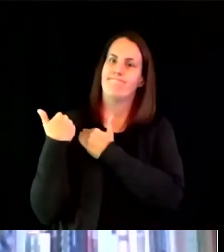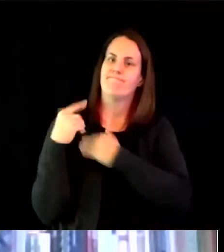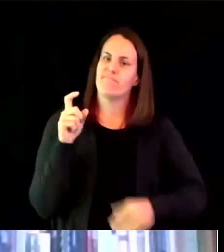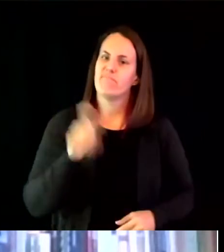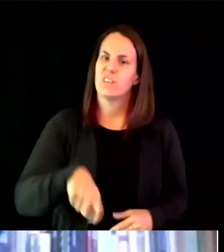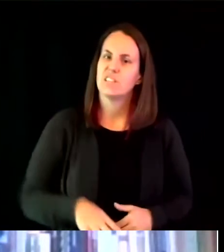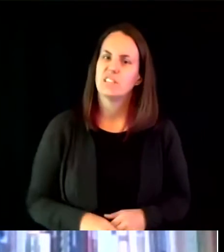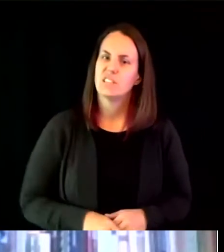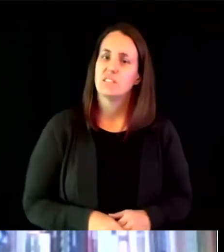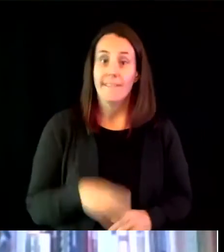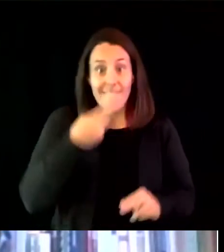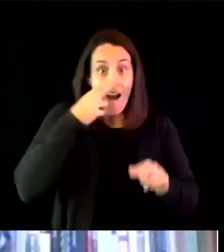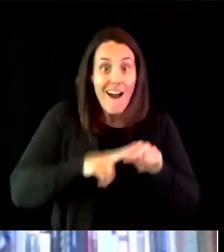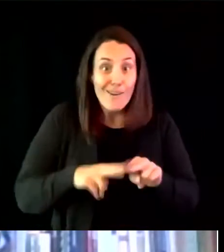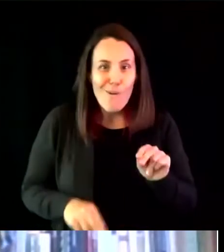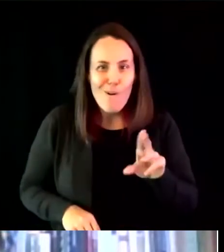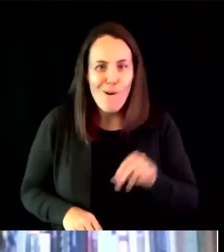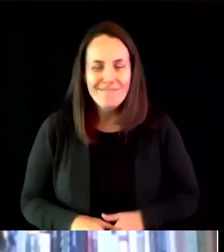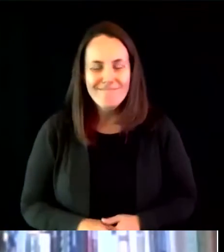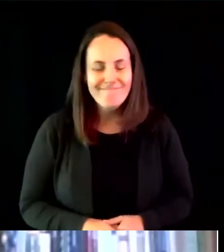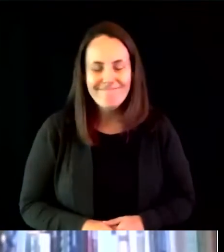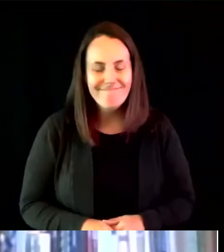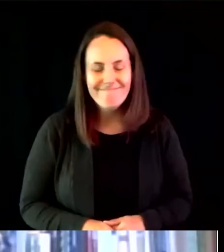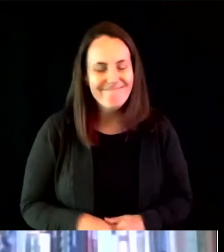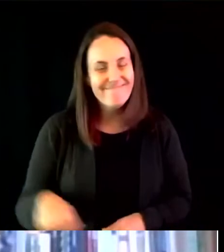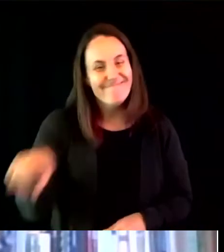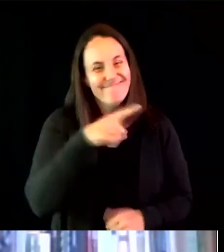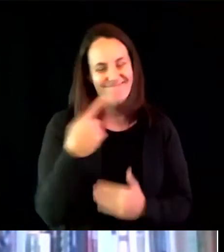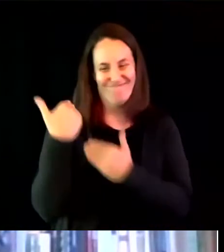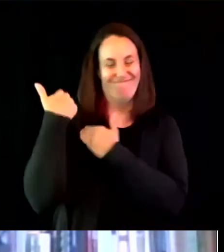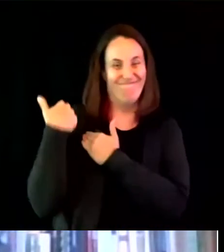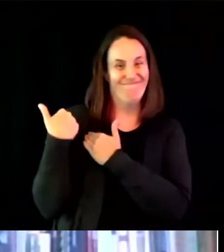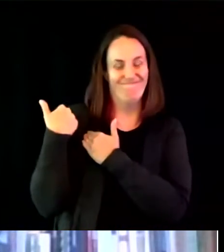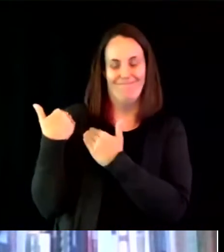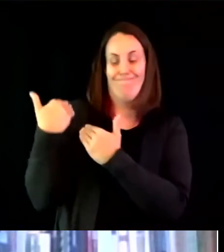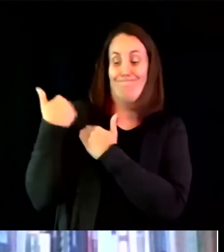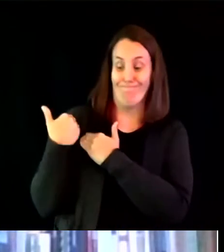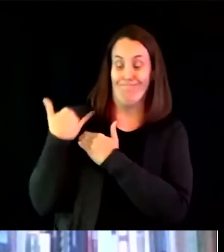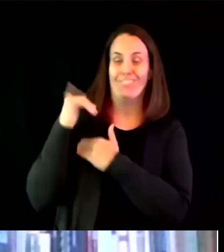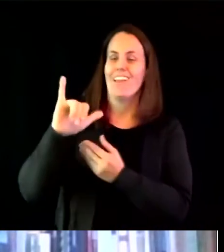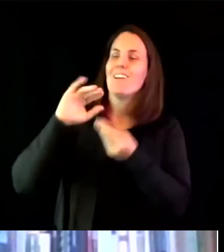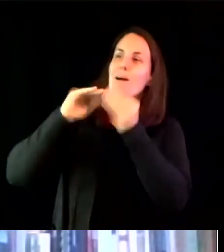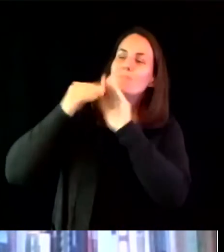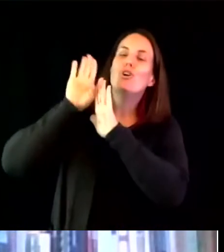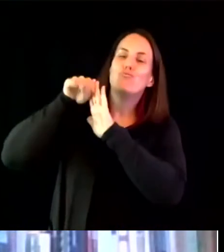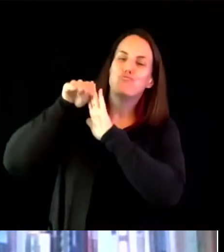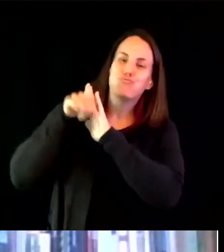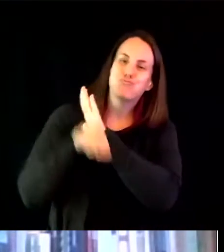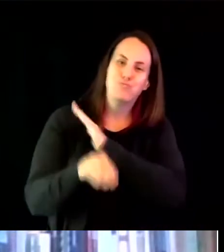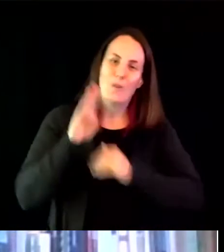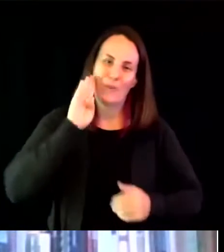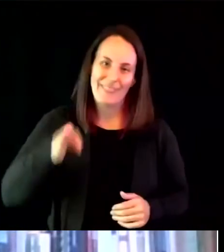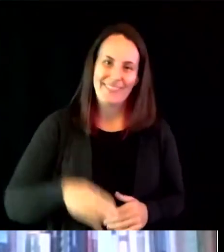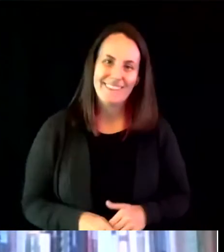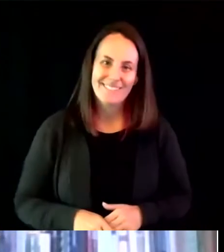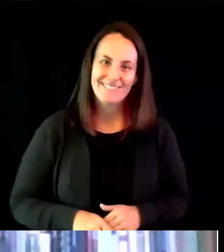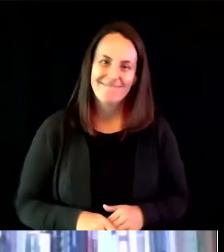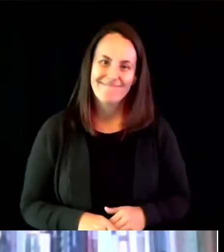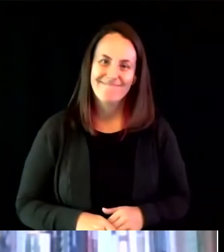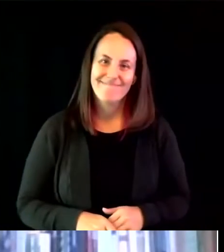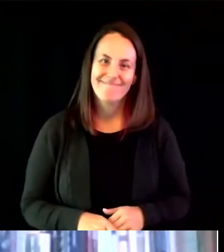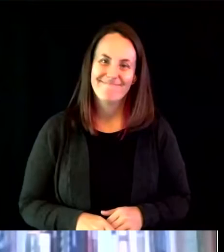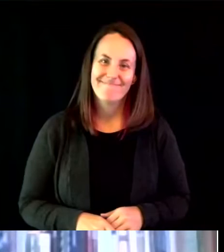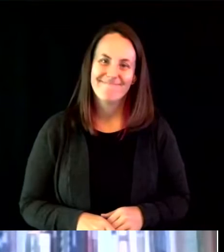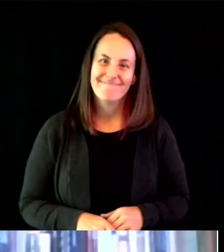stop the accelerating level of this disease, which and start to bring